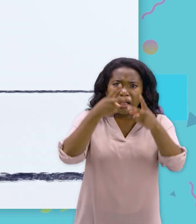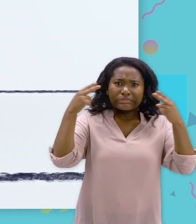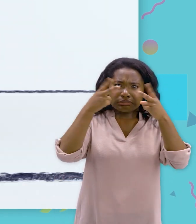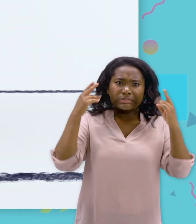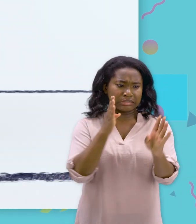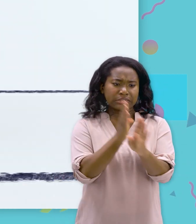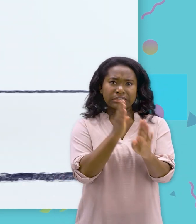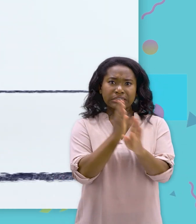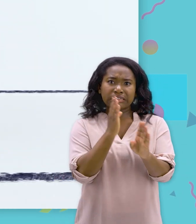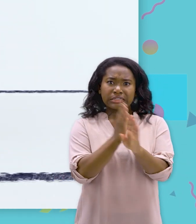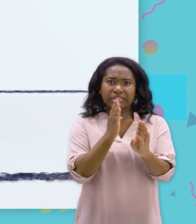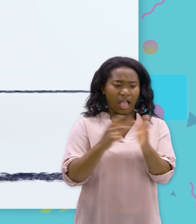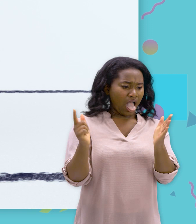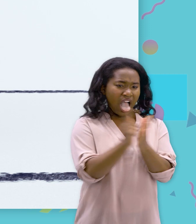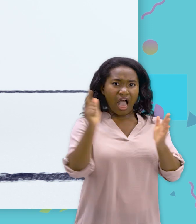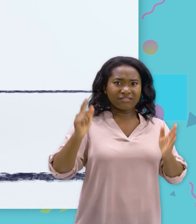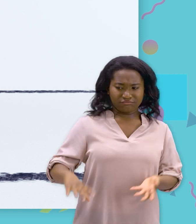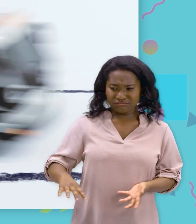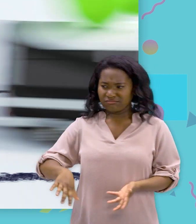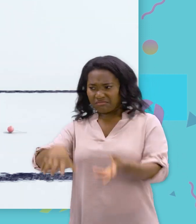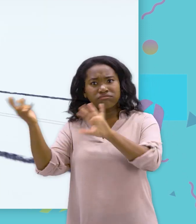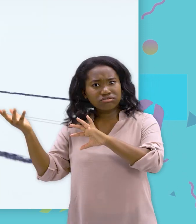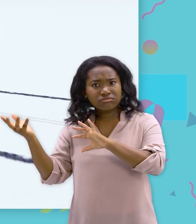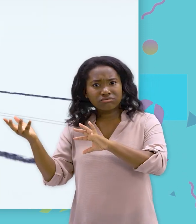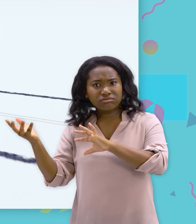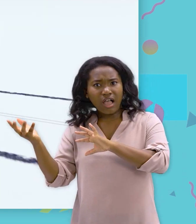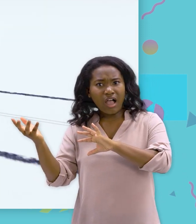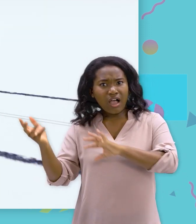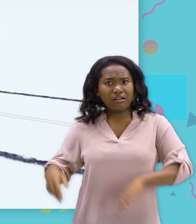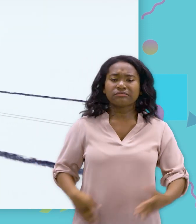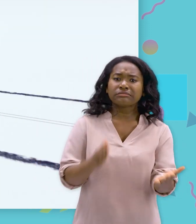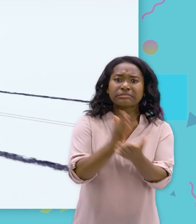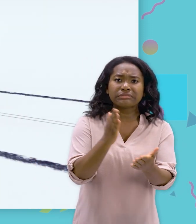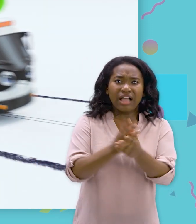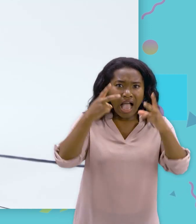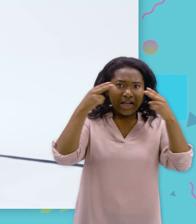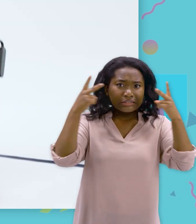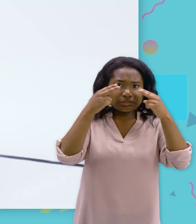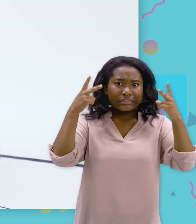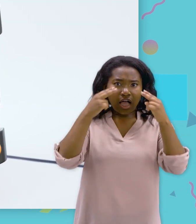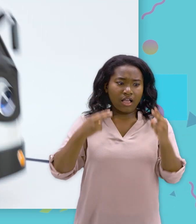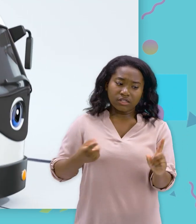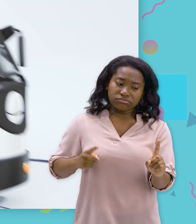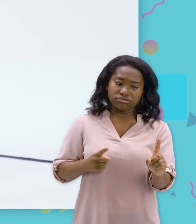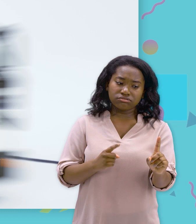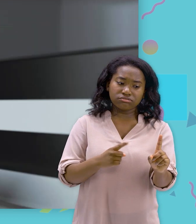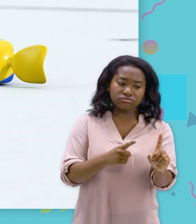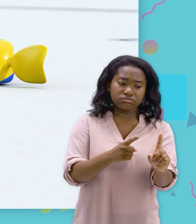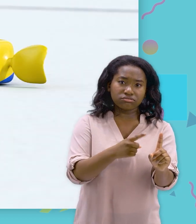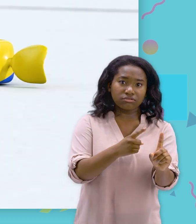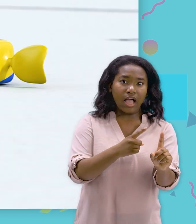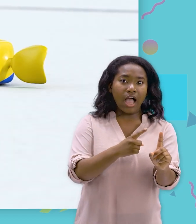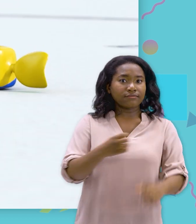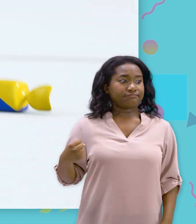Stop that bandit, Bandit the Bus. He's breaking the law, and he's causing a fuss. Stop, stop, Bandit, we're right on your